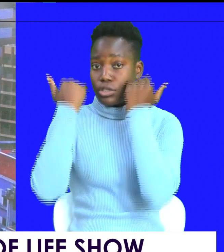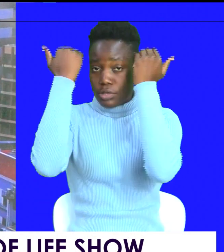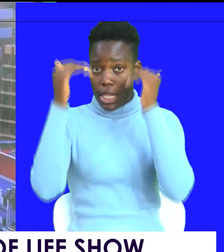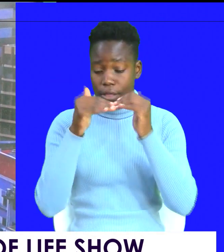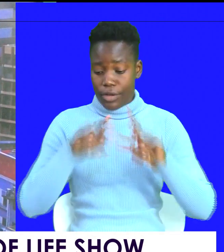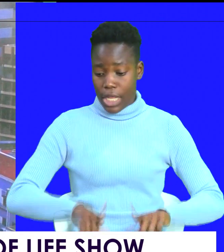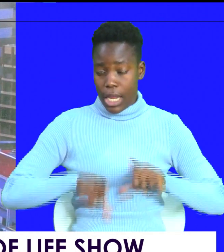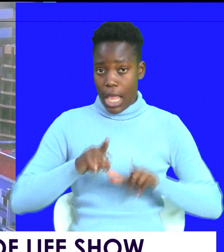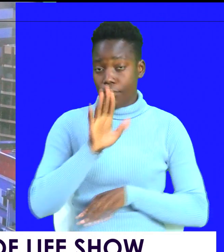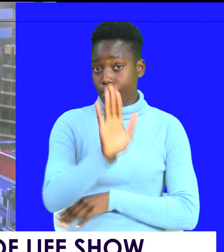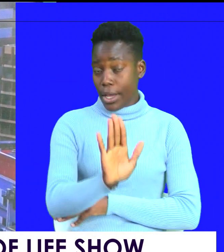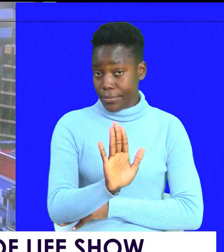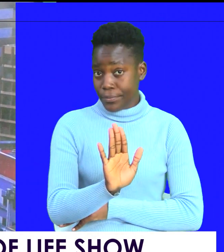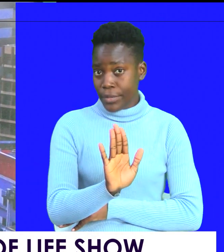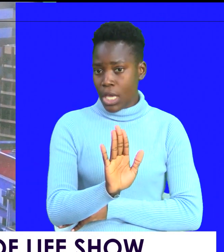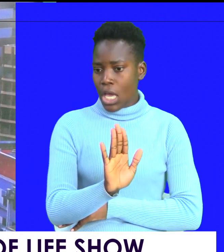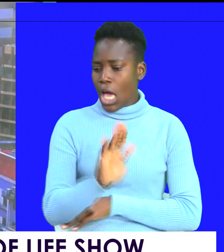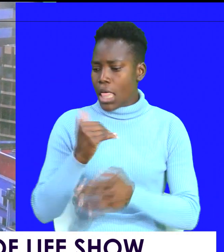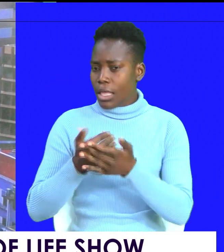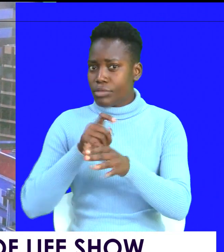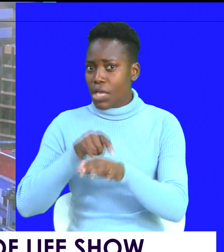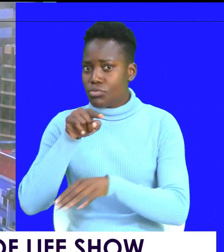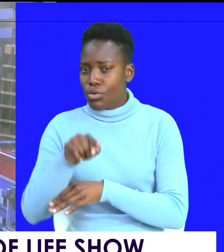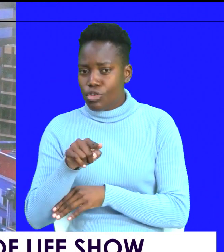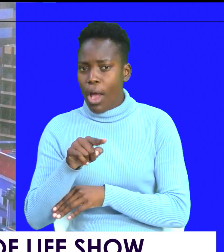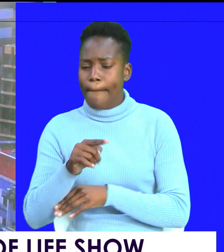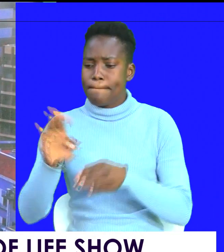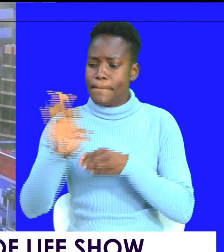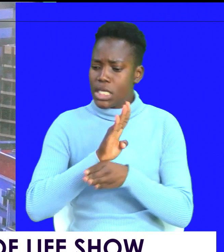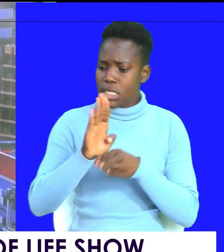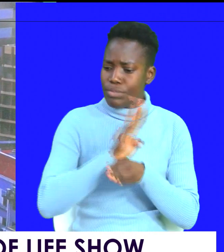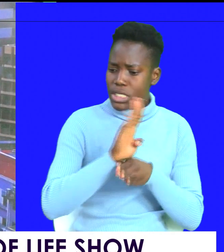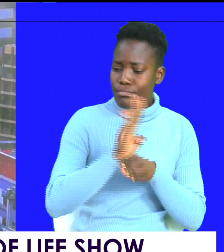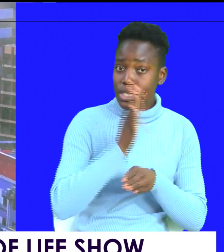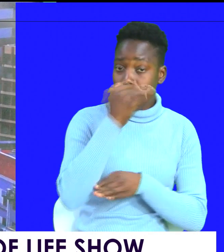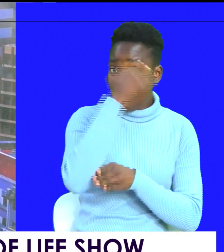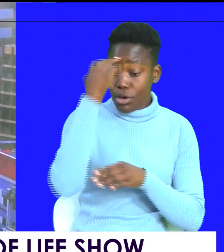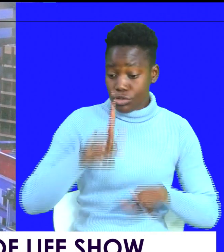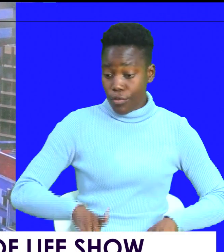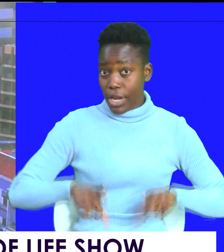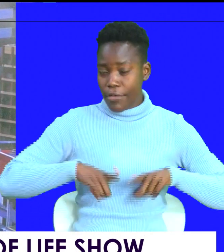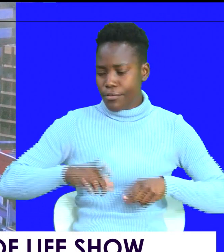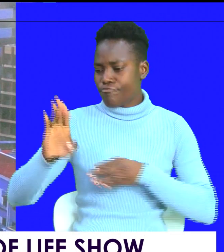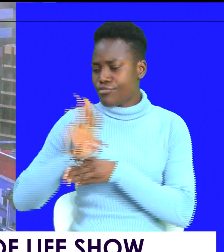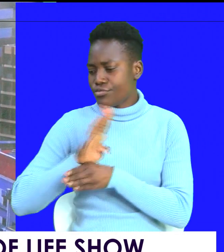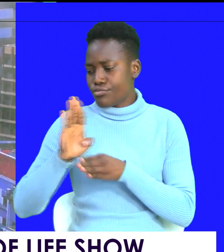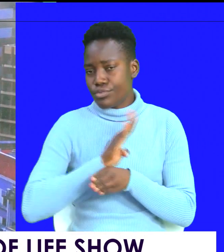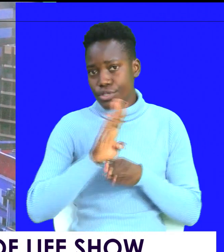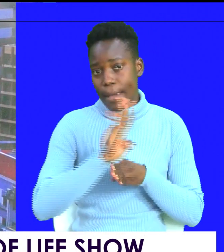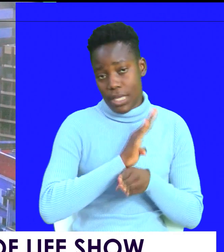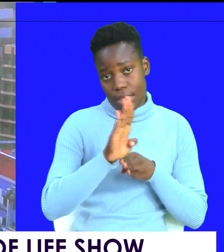your life. Sometimes you're up and running just because of life. You're up and running, up and running, up and